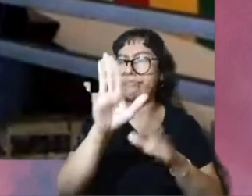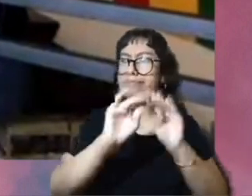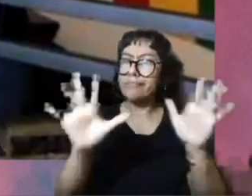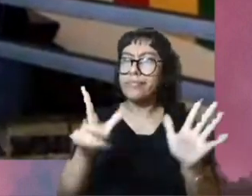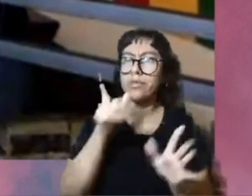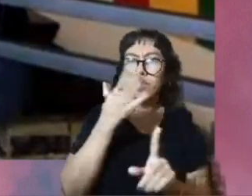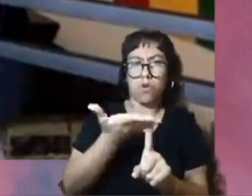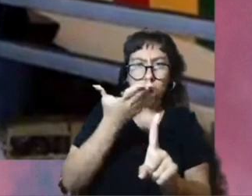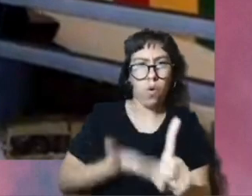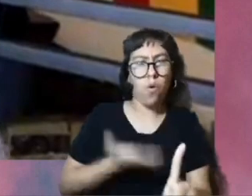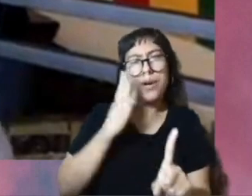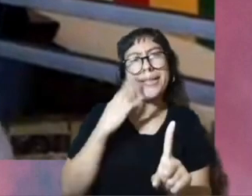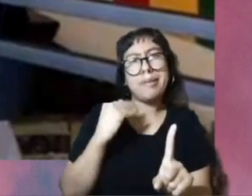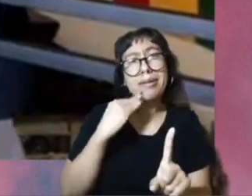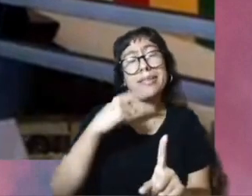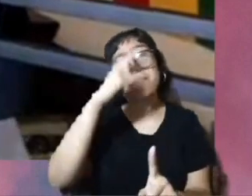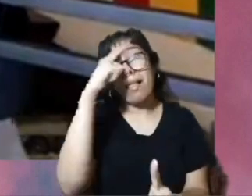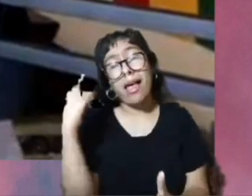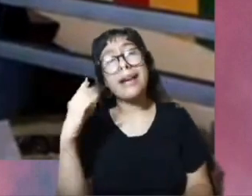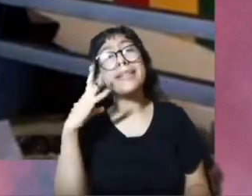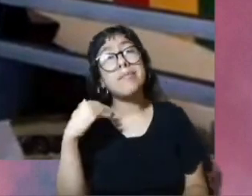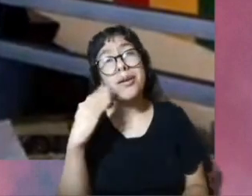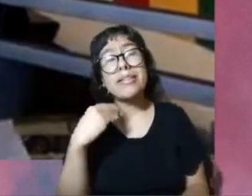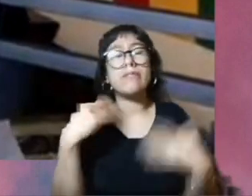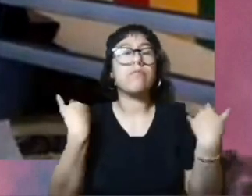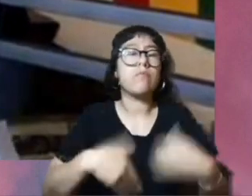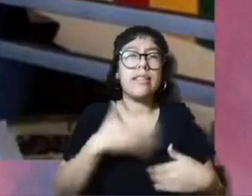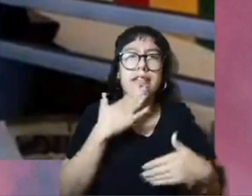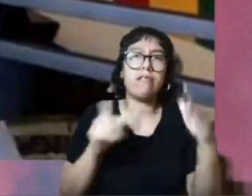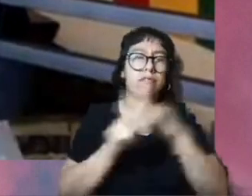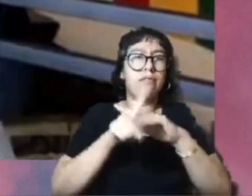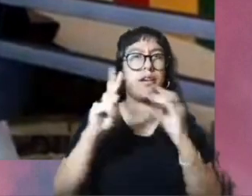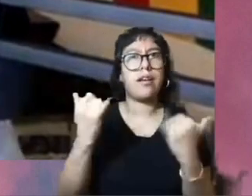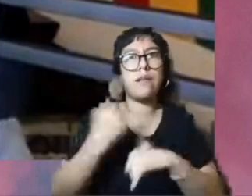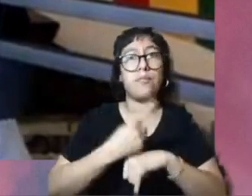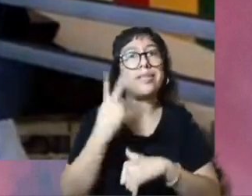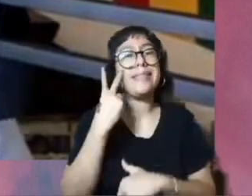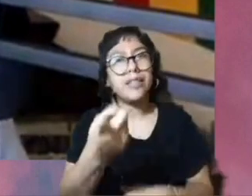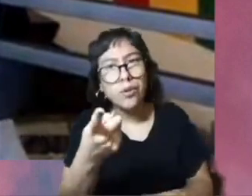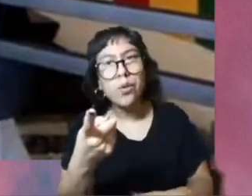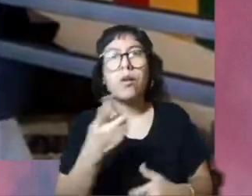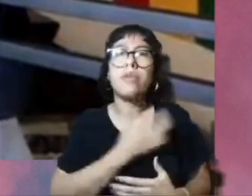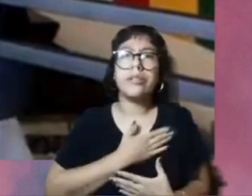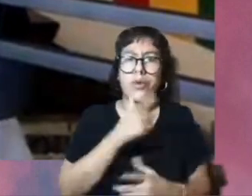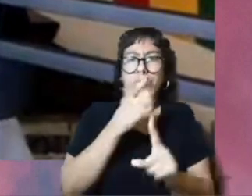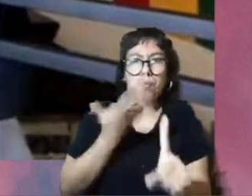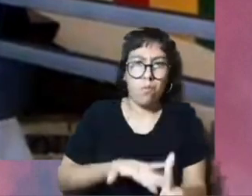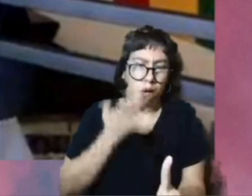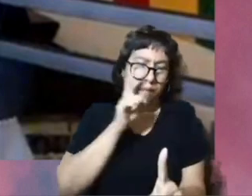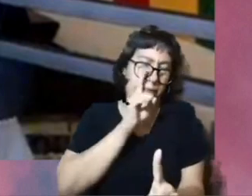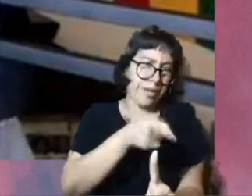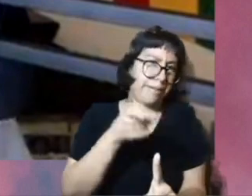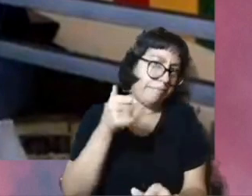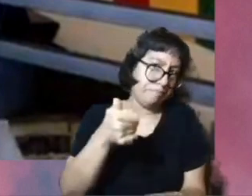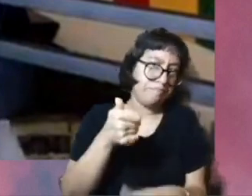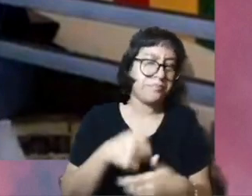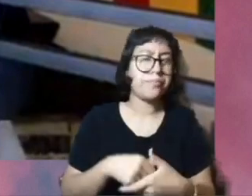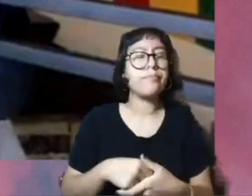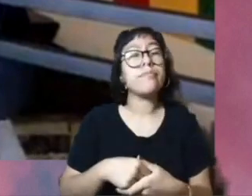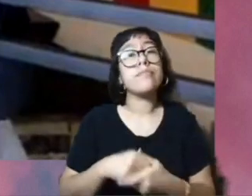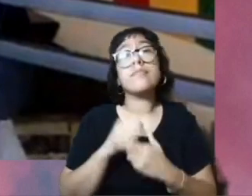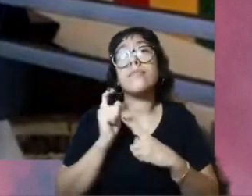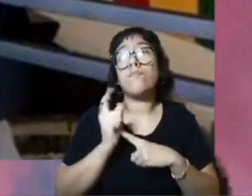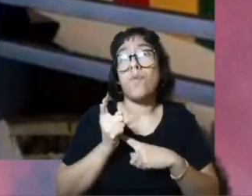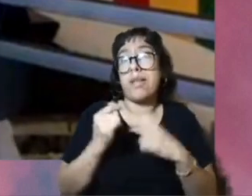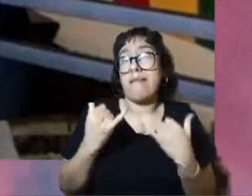human experience, black experience. Like, thank you for being here. We see you. We appreciate your being for real. And I want to take this moment